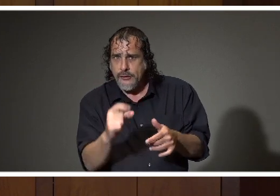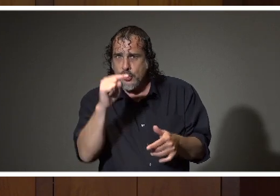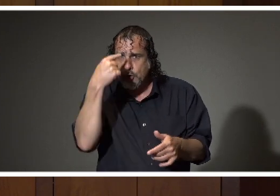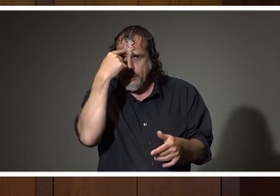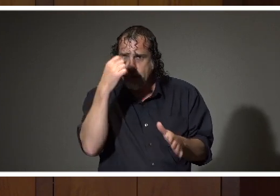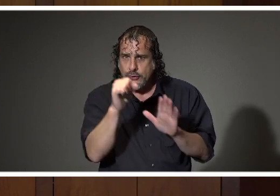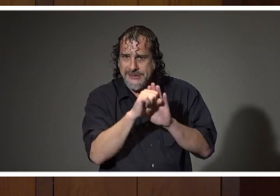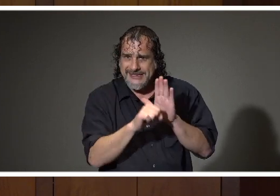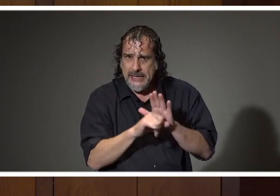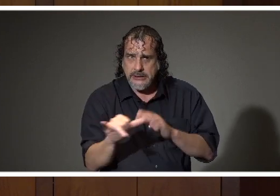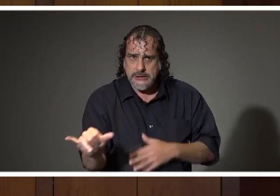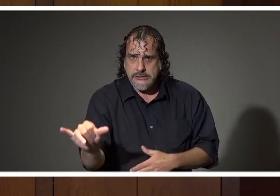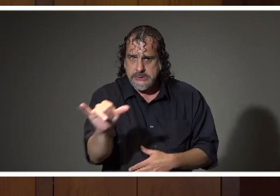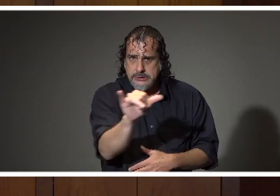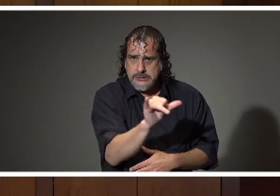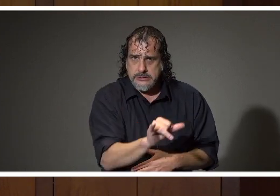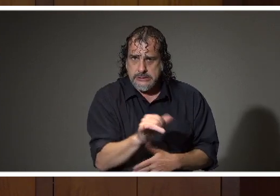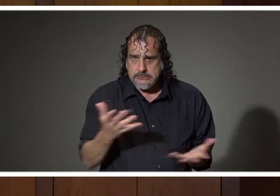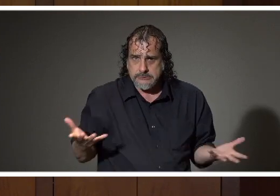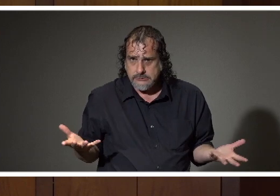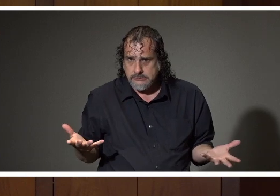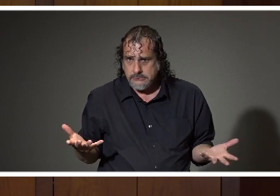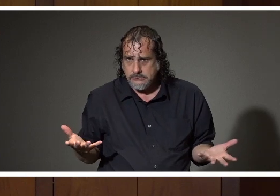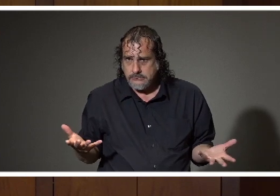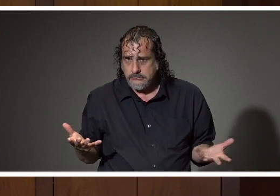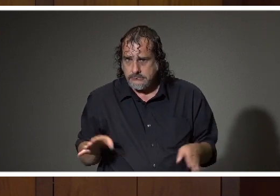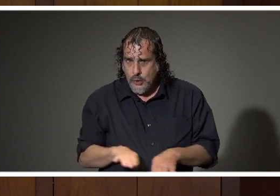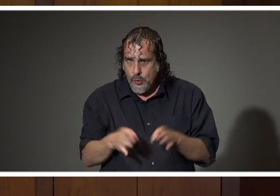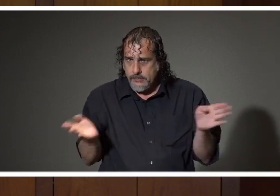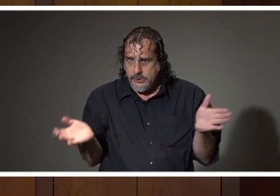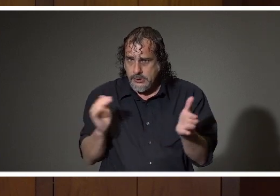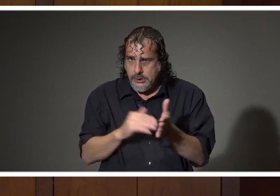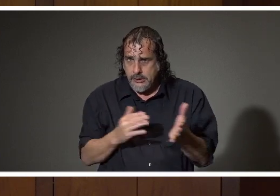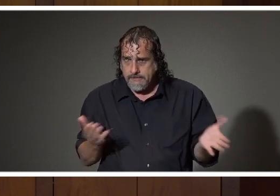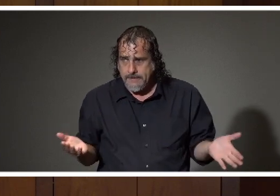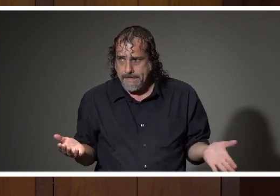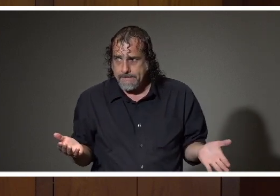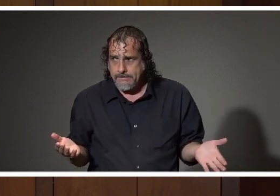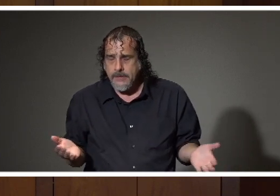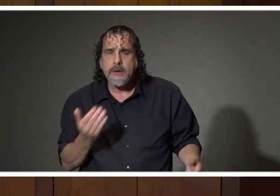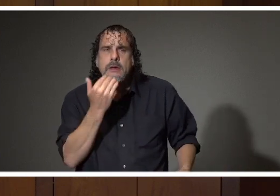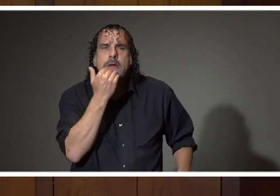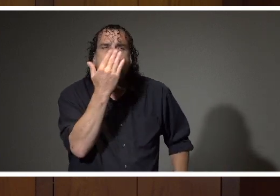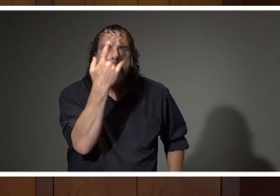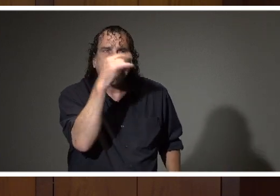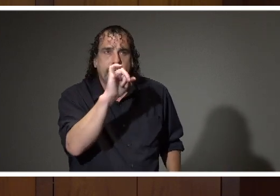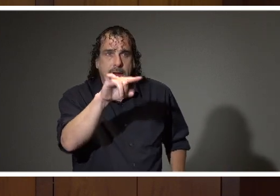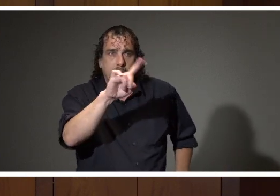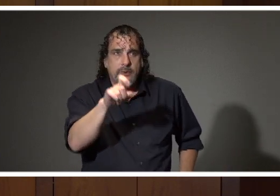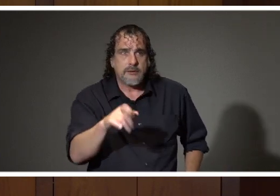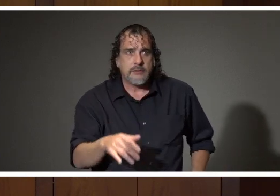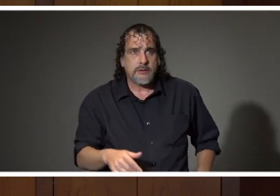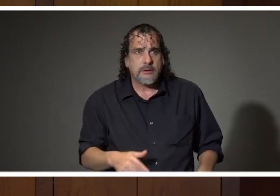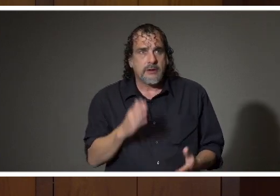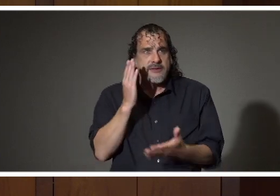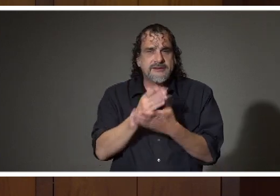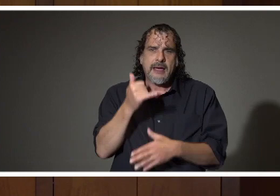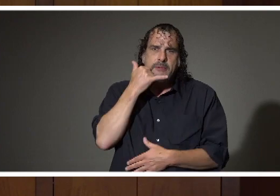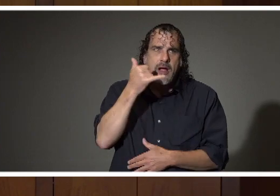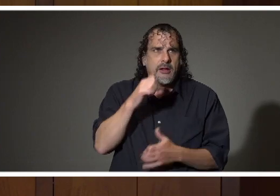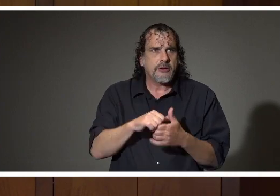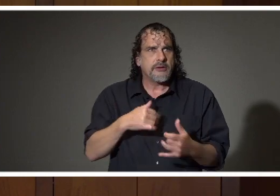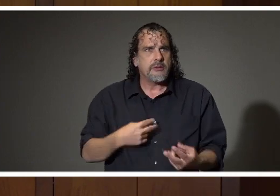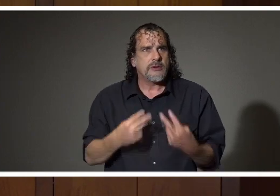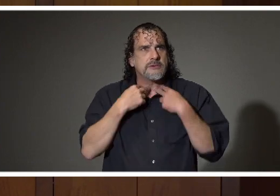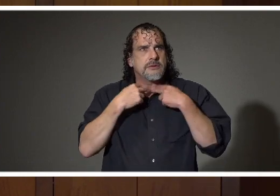who might be like-minded in terms of reopening? Well, thank you for that question, Dave. And Dave, quit calling that number. You're tying up the